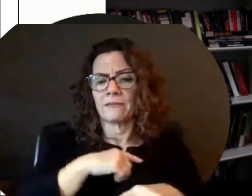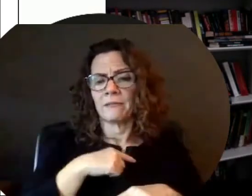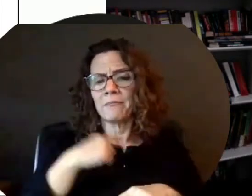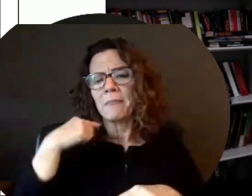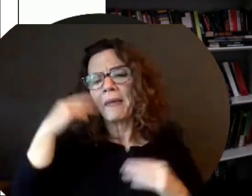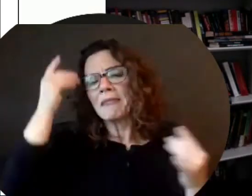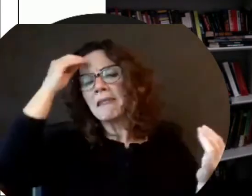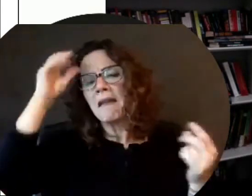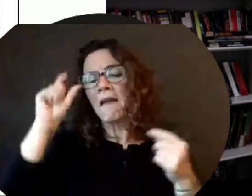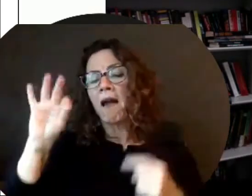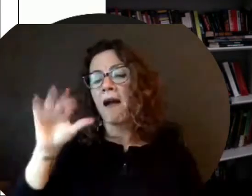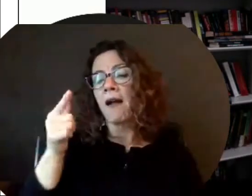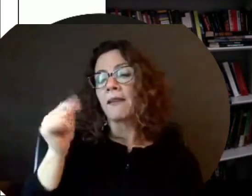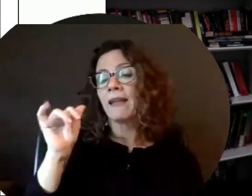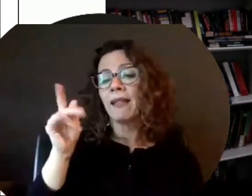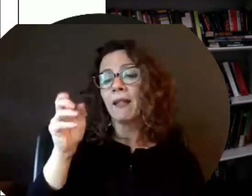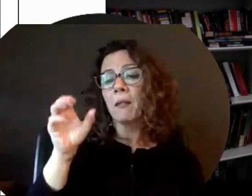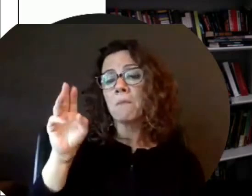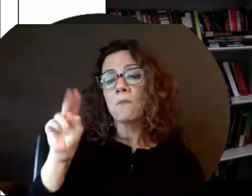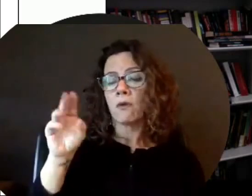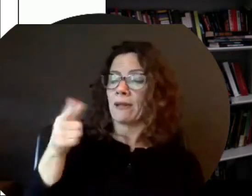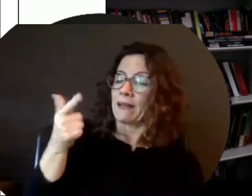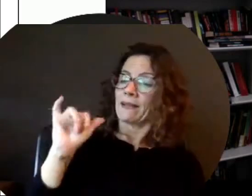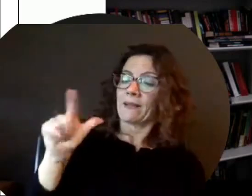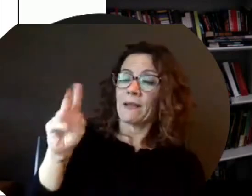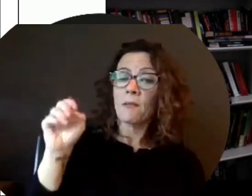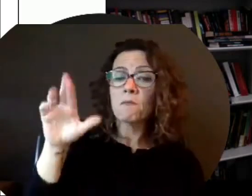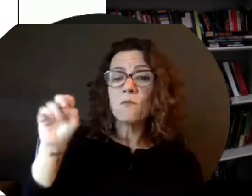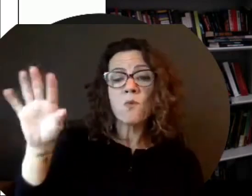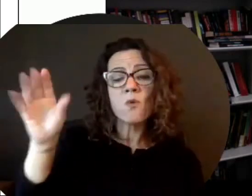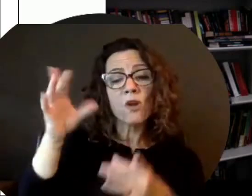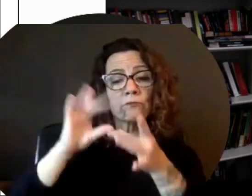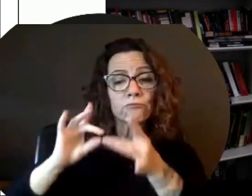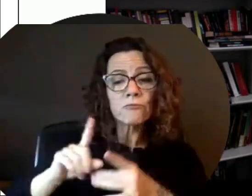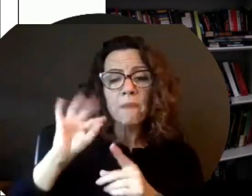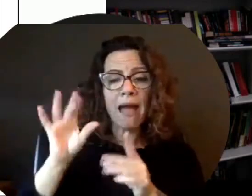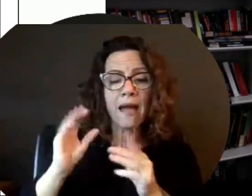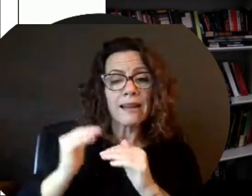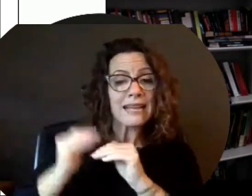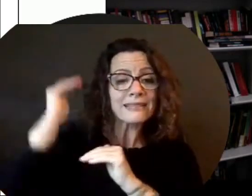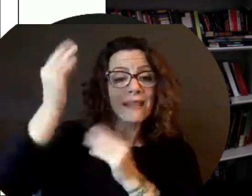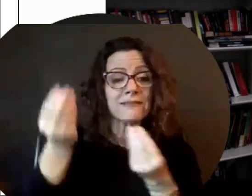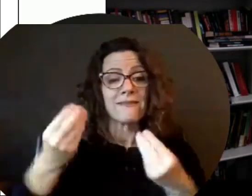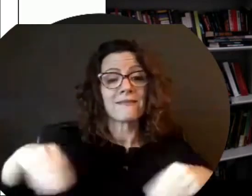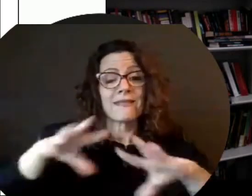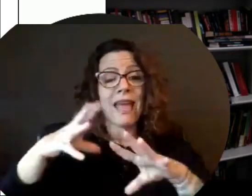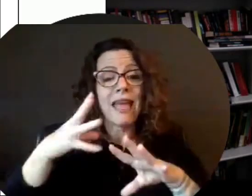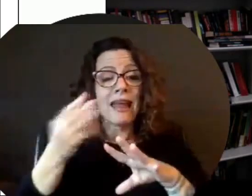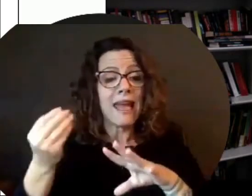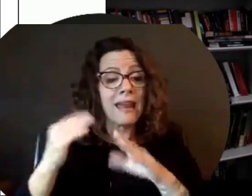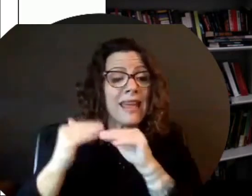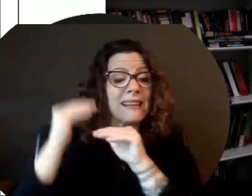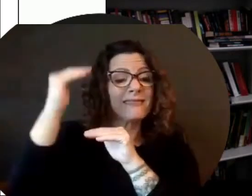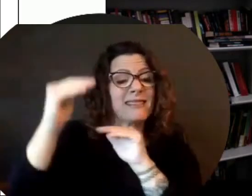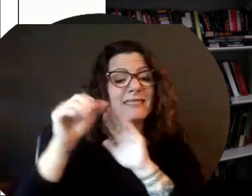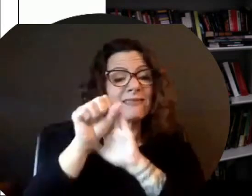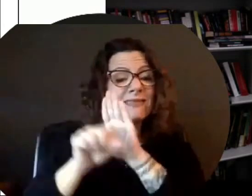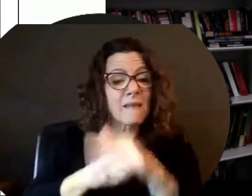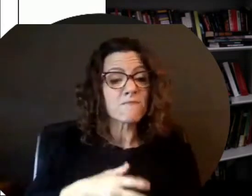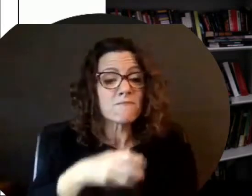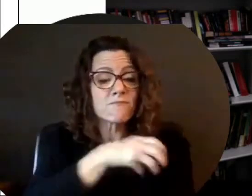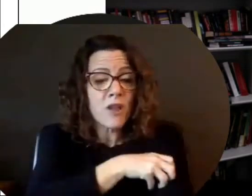excess people, how that materializes in the context of California, the Gulag state, but also in places like